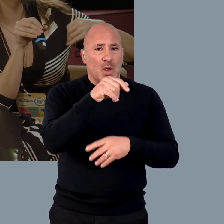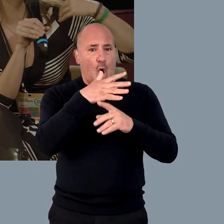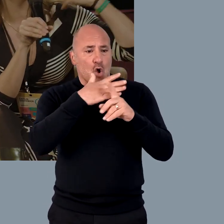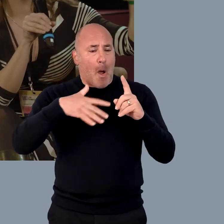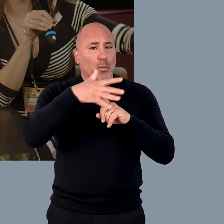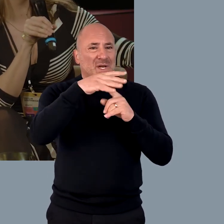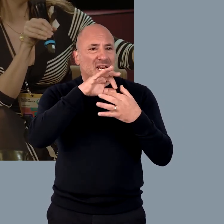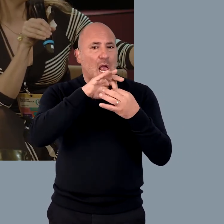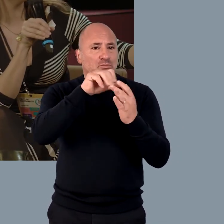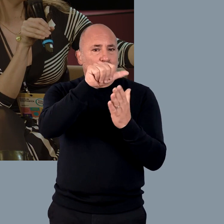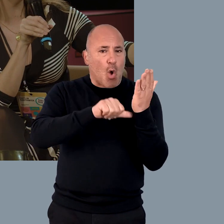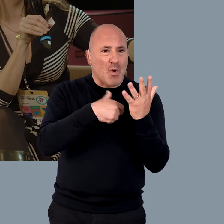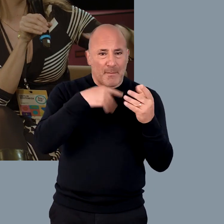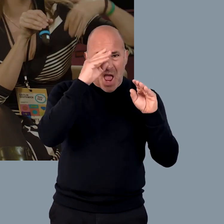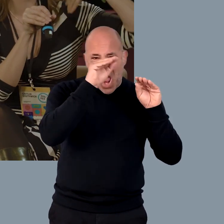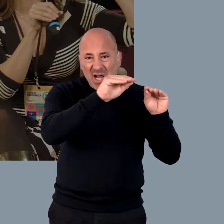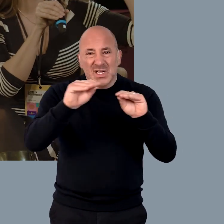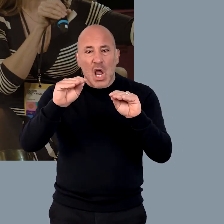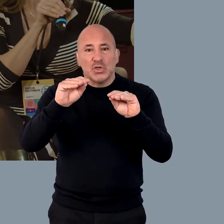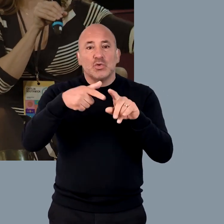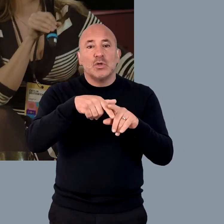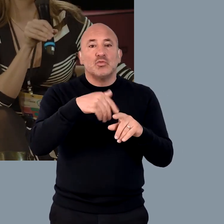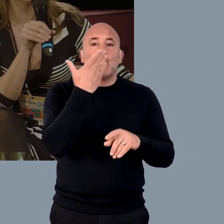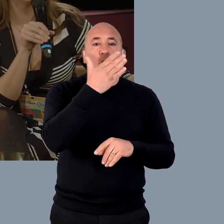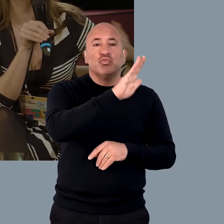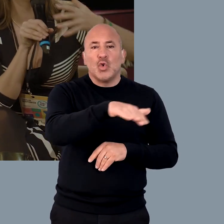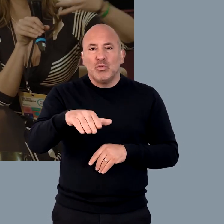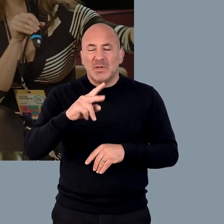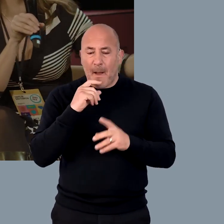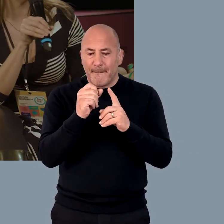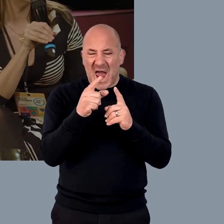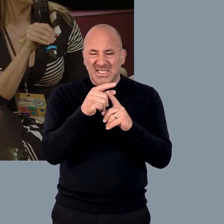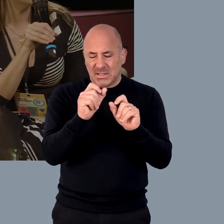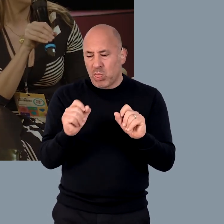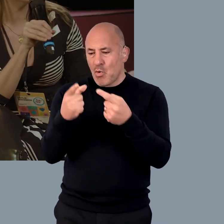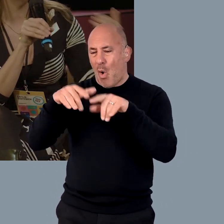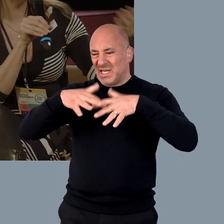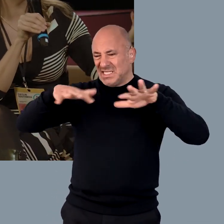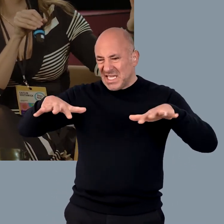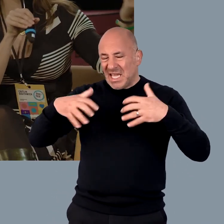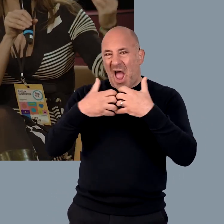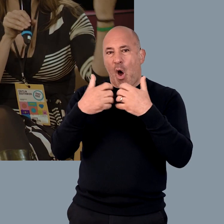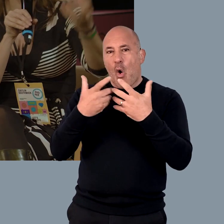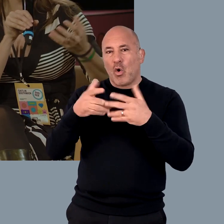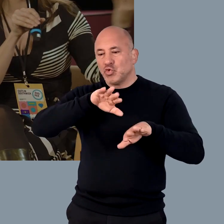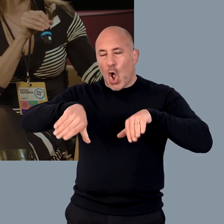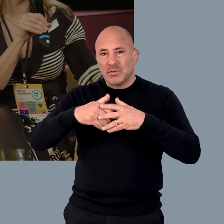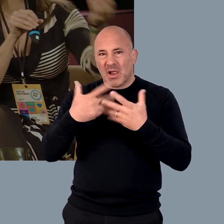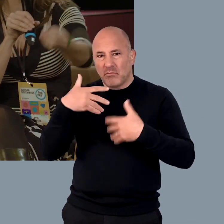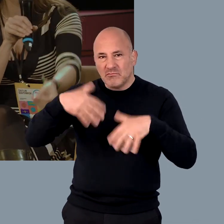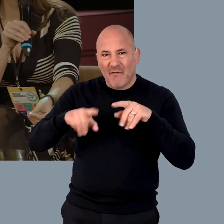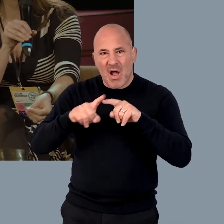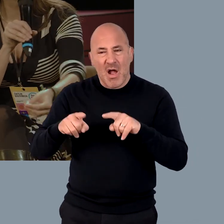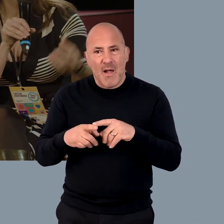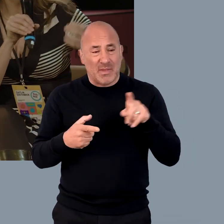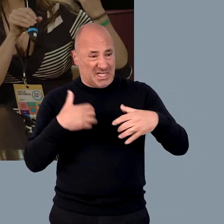Maybe we can do like a community engagement program to educate, you know, elementary school children about the impacts of